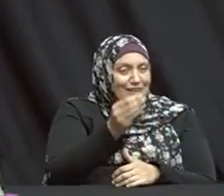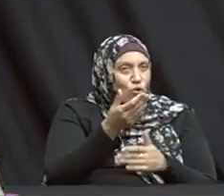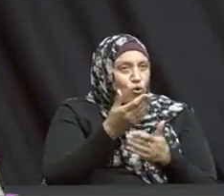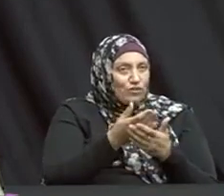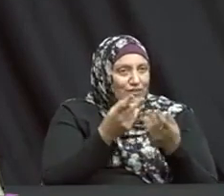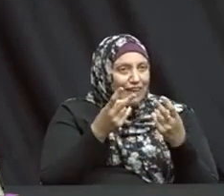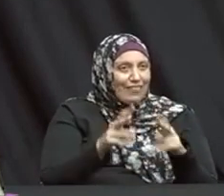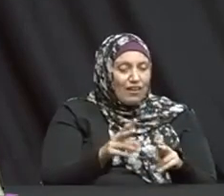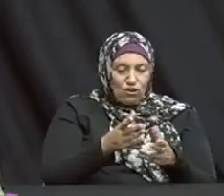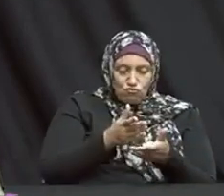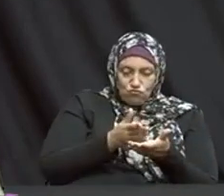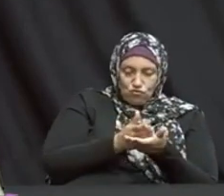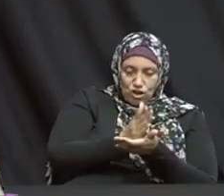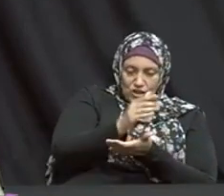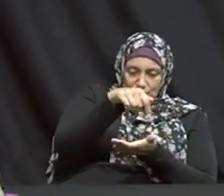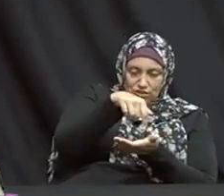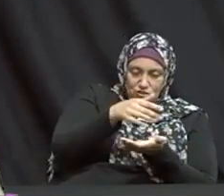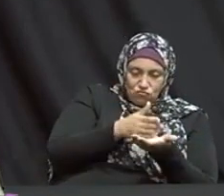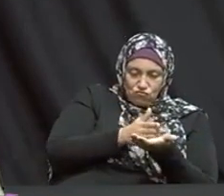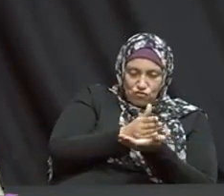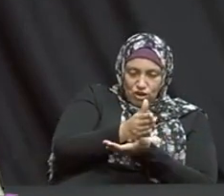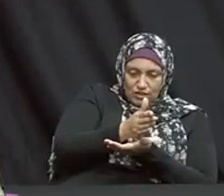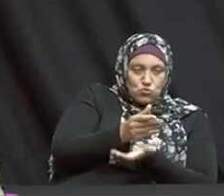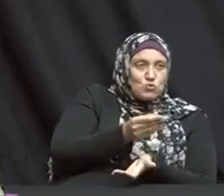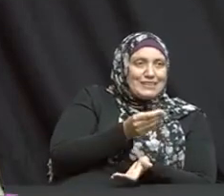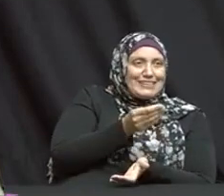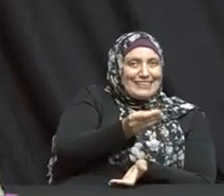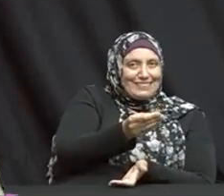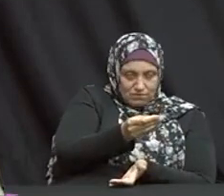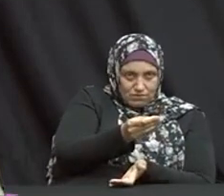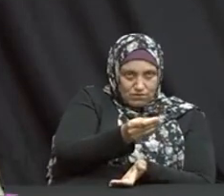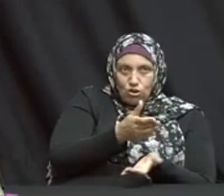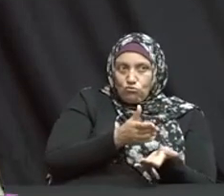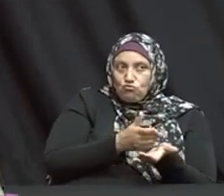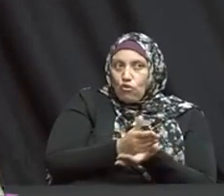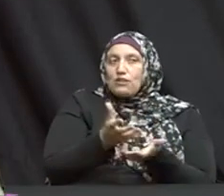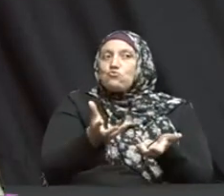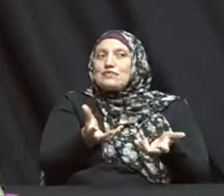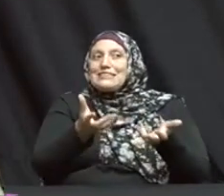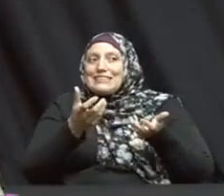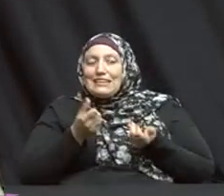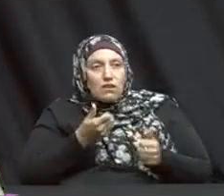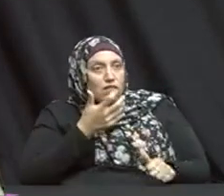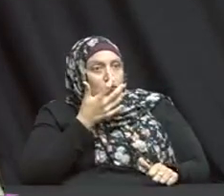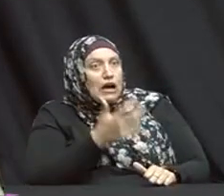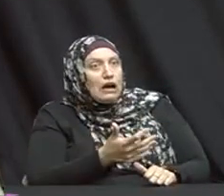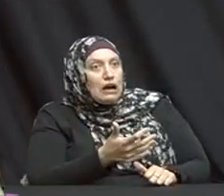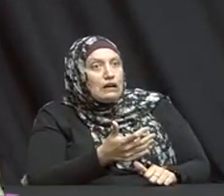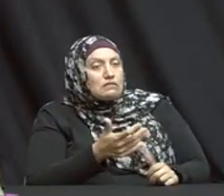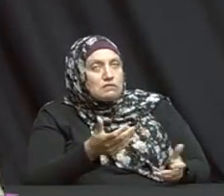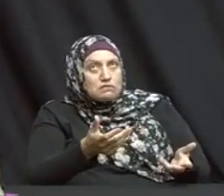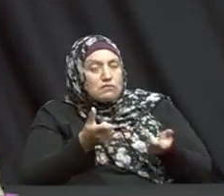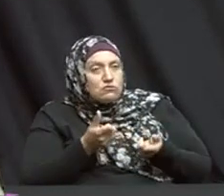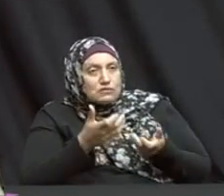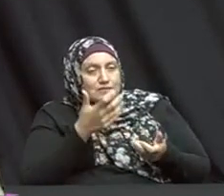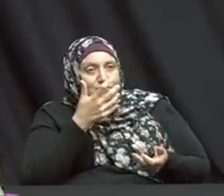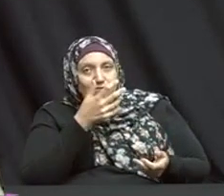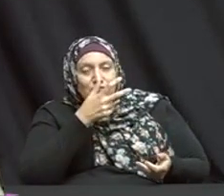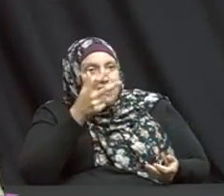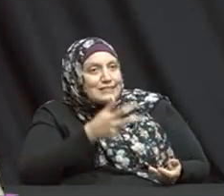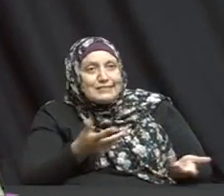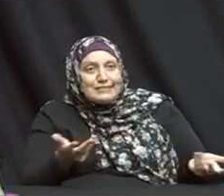But when is the right to receive? Is that specified in the religion? It is not specified, especially for the minor